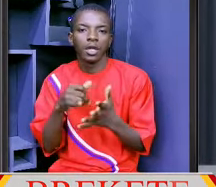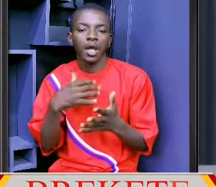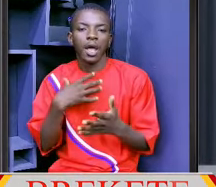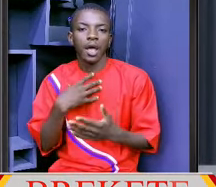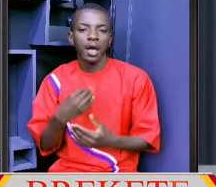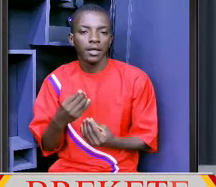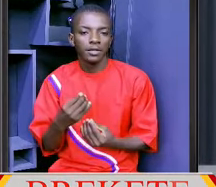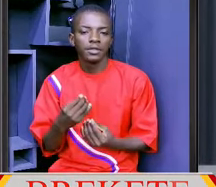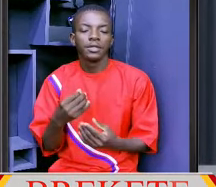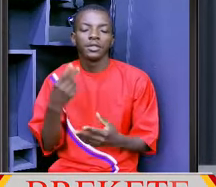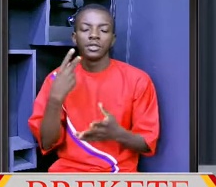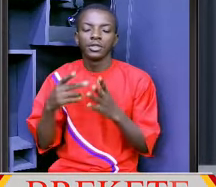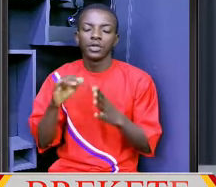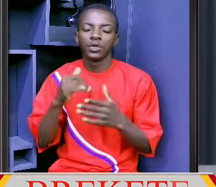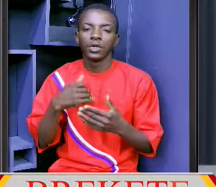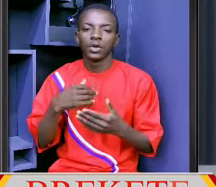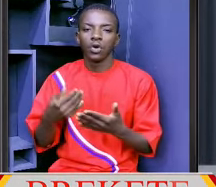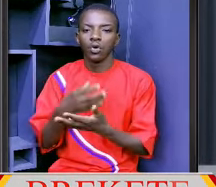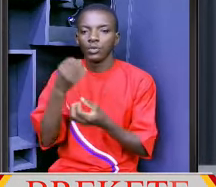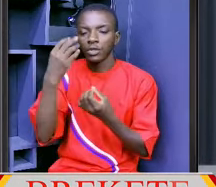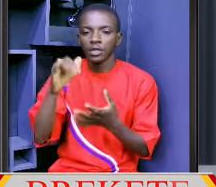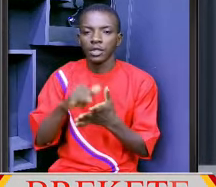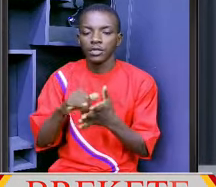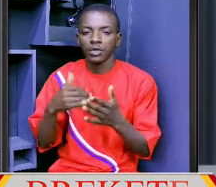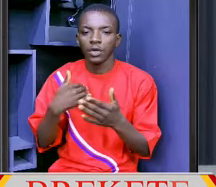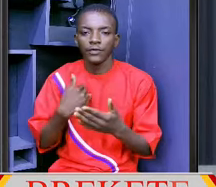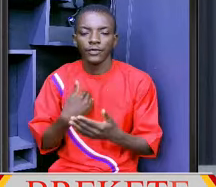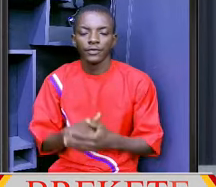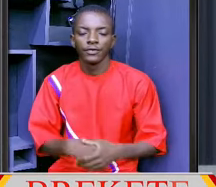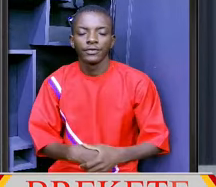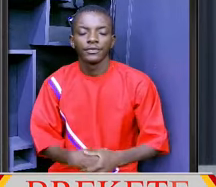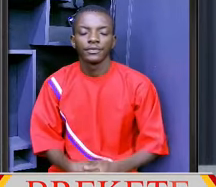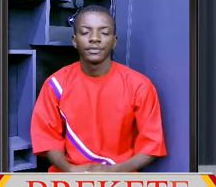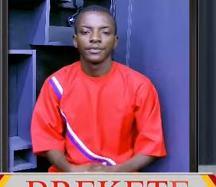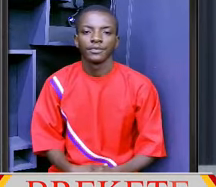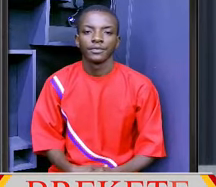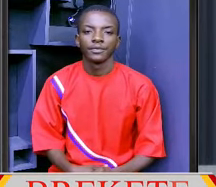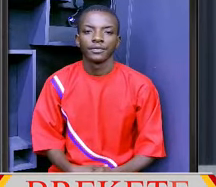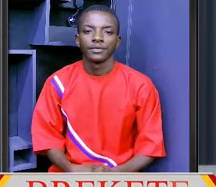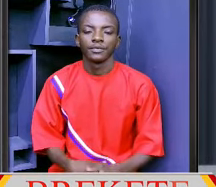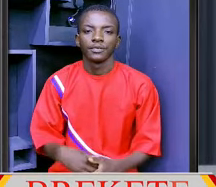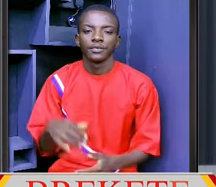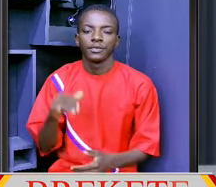and see the update where they for ground. You hear? Yes.